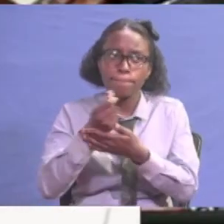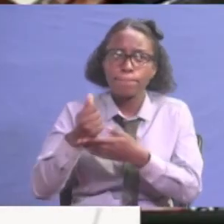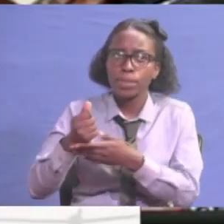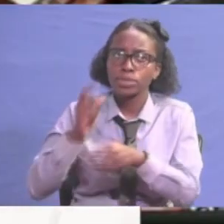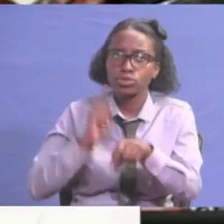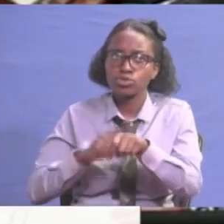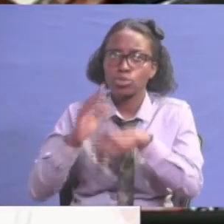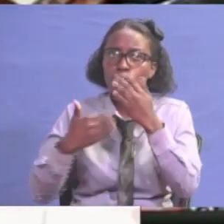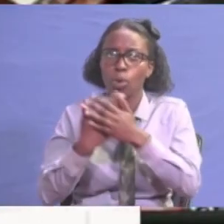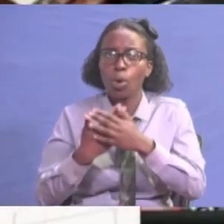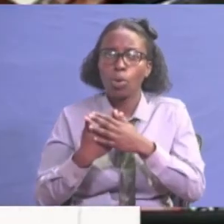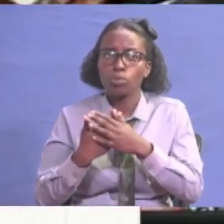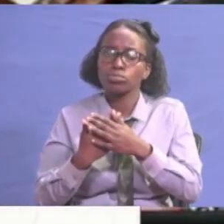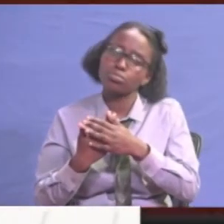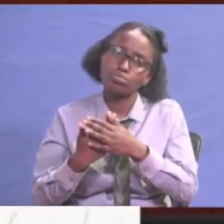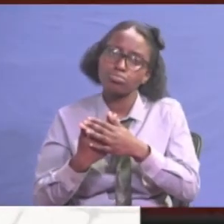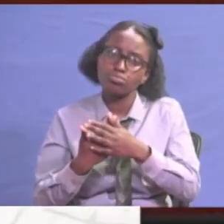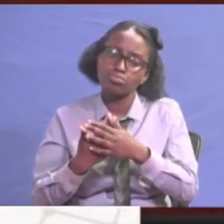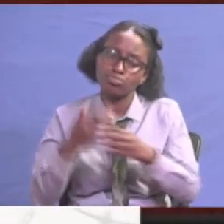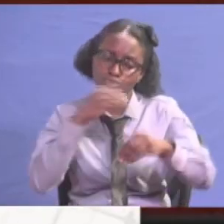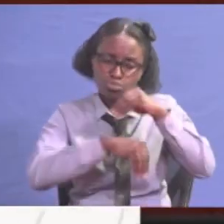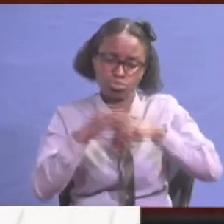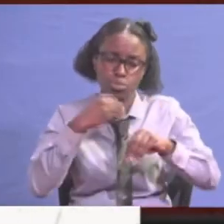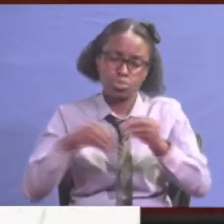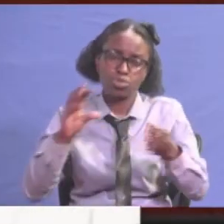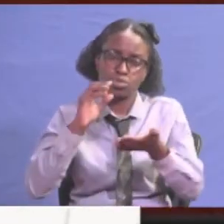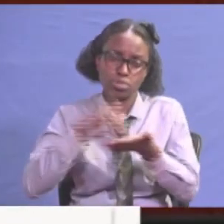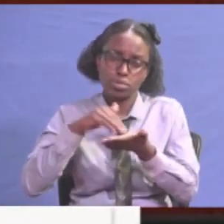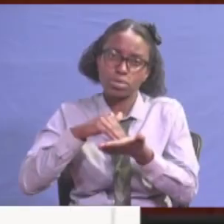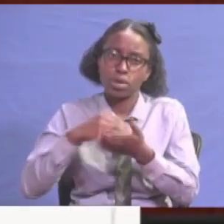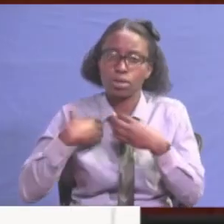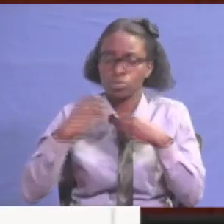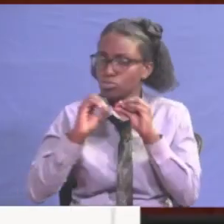thereby violating anti-corruption laws. His Excellency Rigathi Gachagua